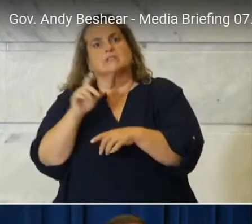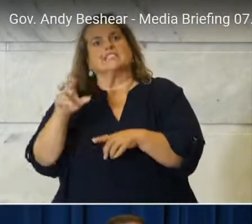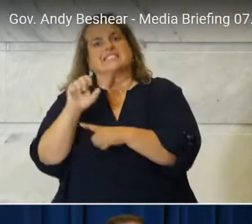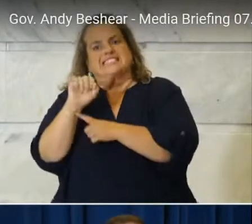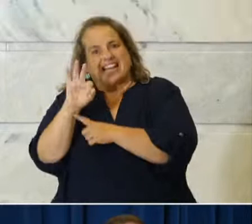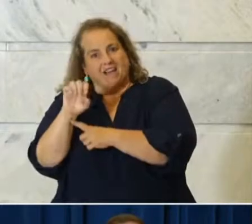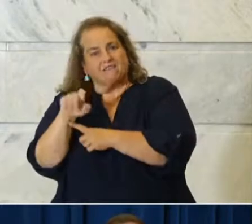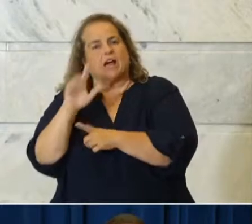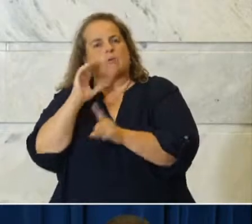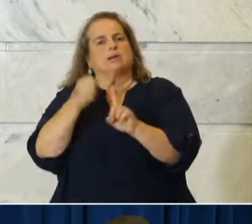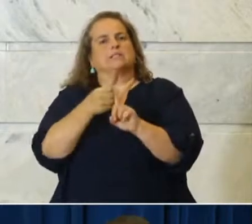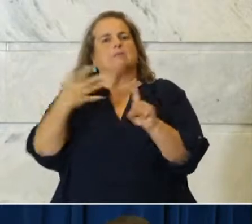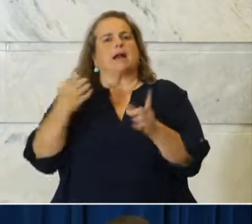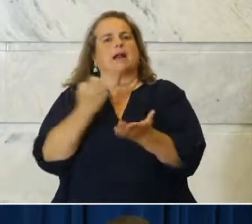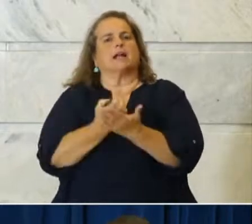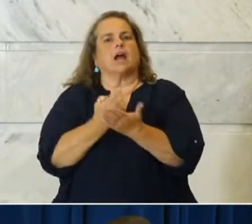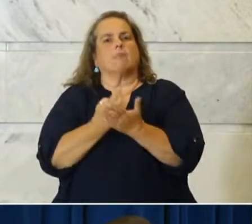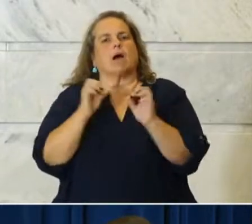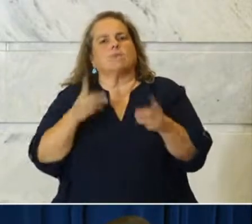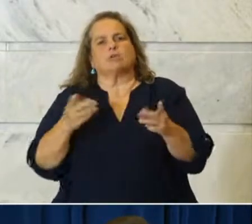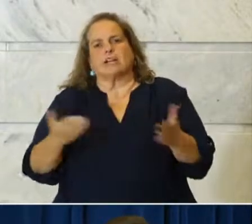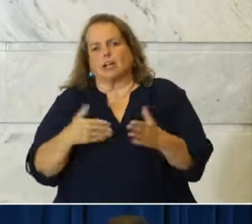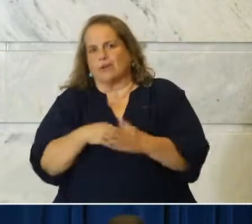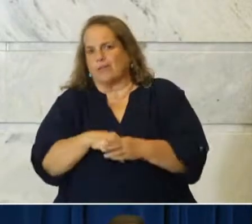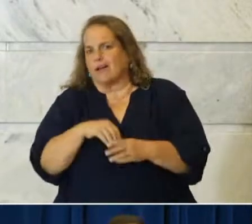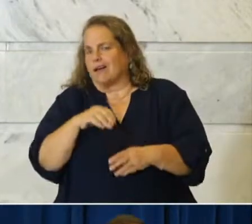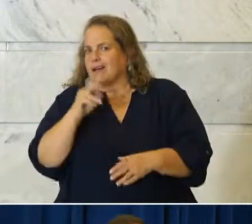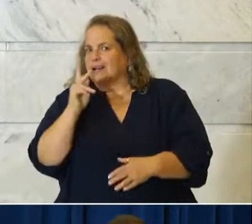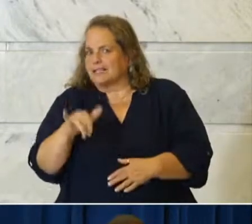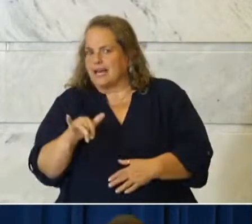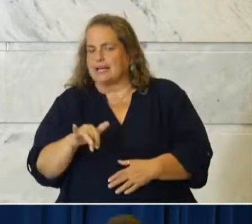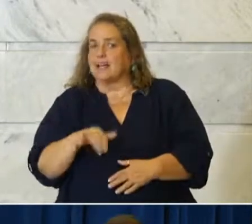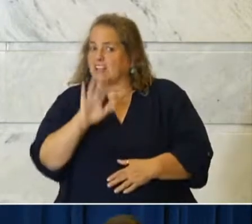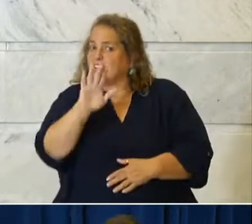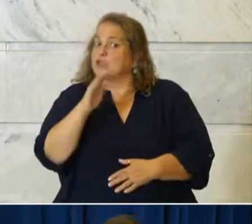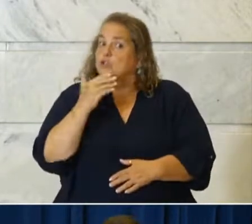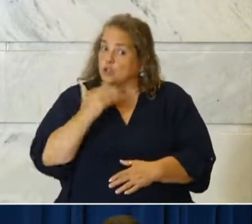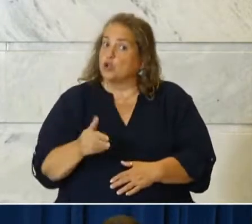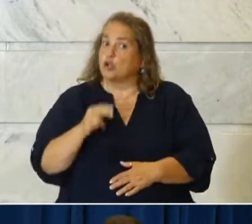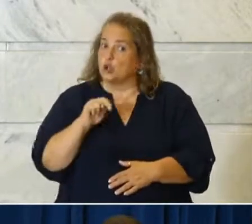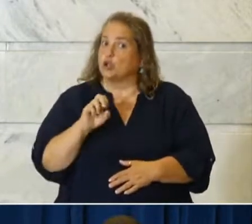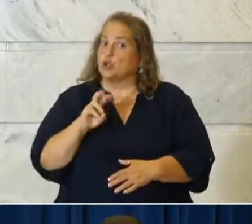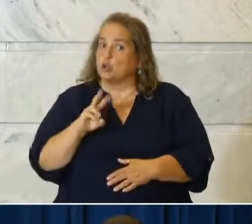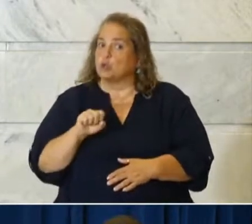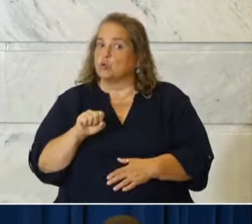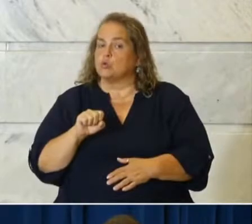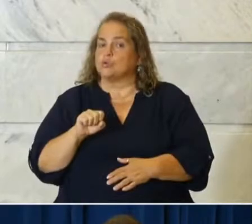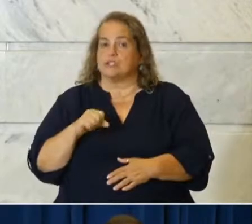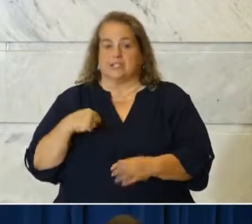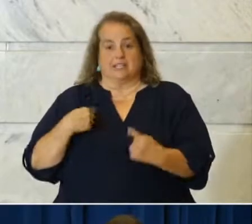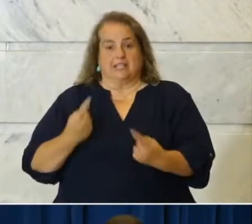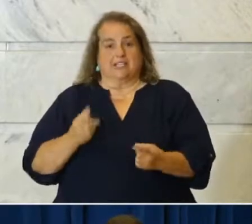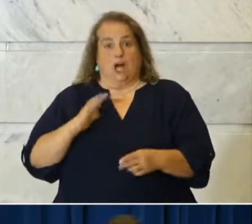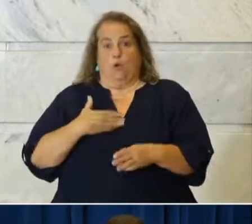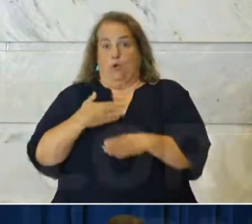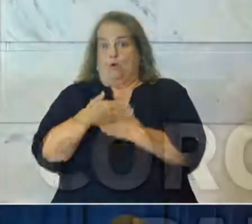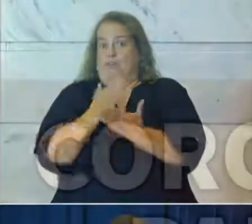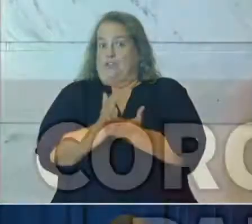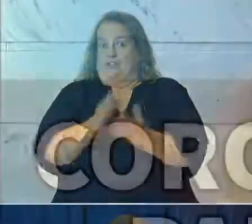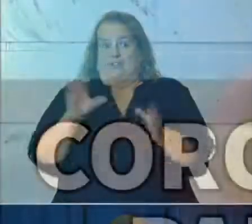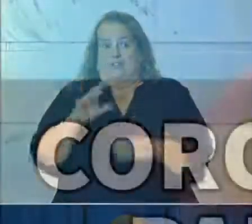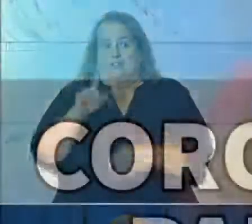economic opportunity here in the Commonwealth. This is really good news when our budget does $100 million